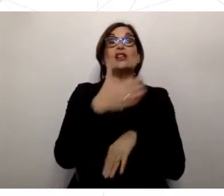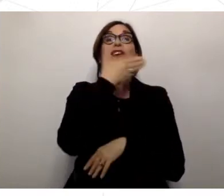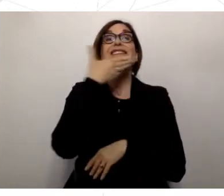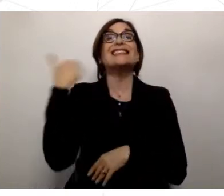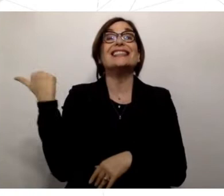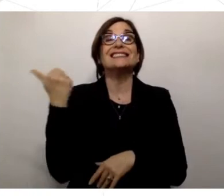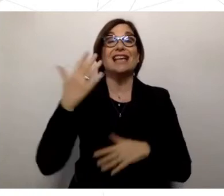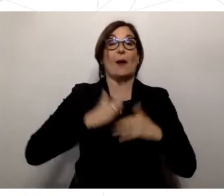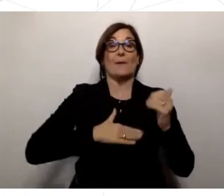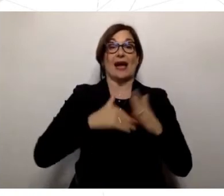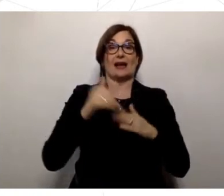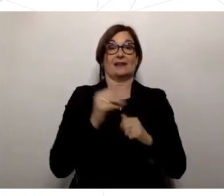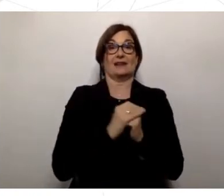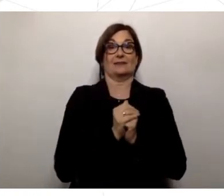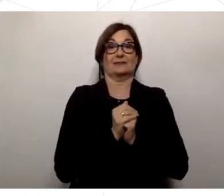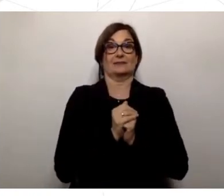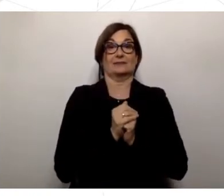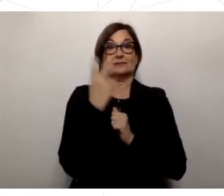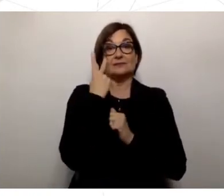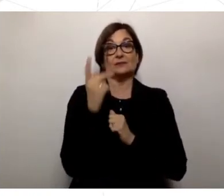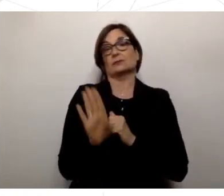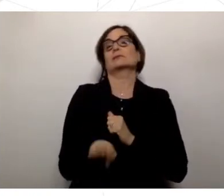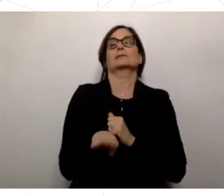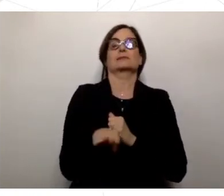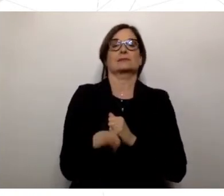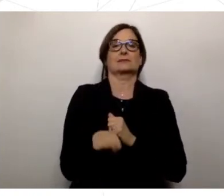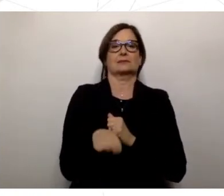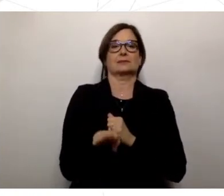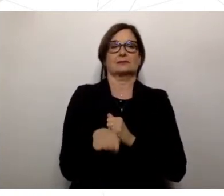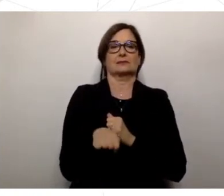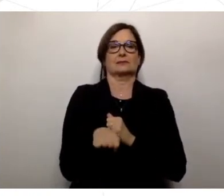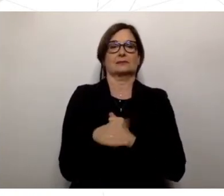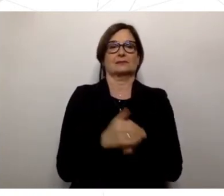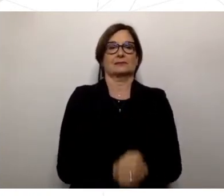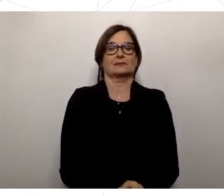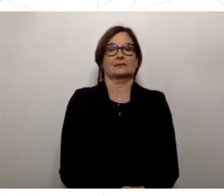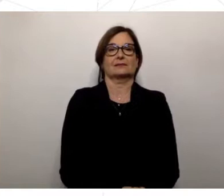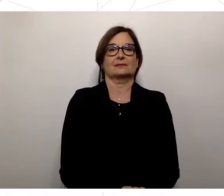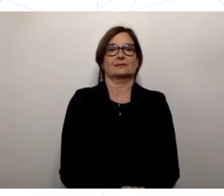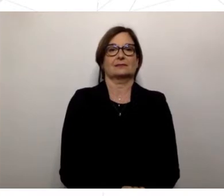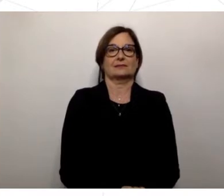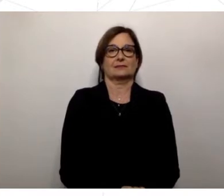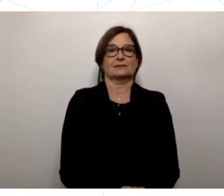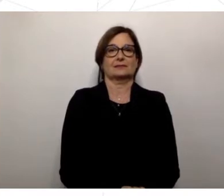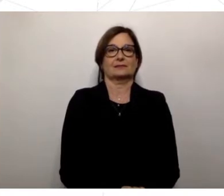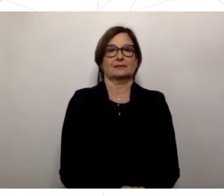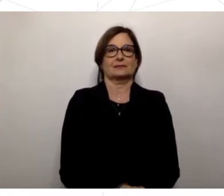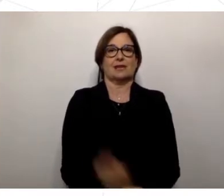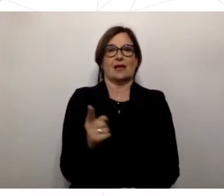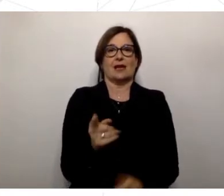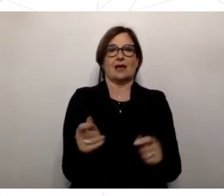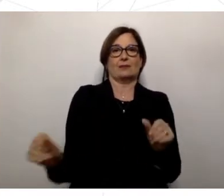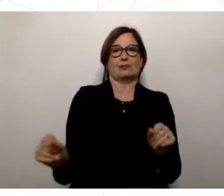to be used without hands. And so what I will do is I'm actually going to use this pedal to go and